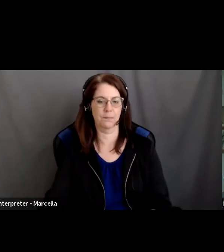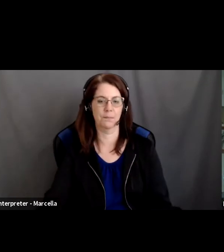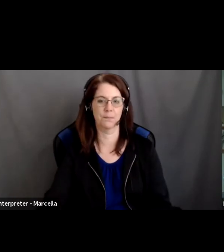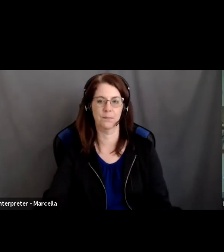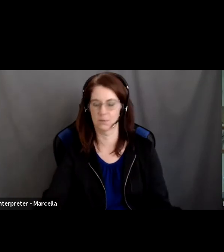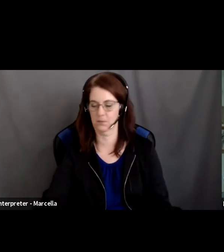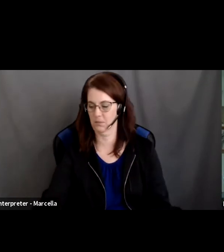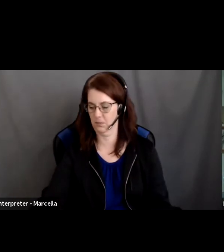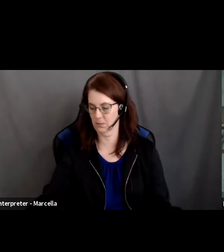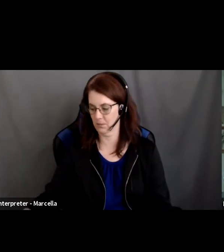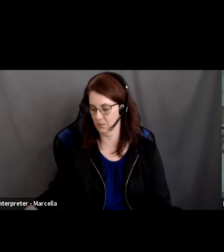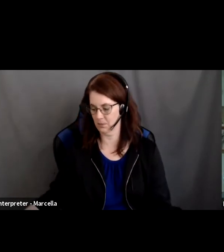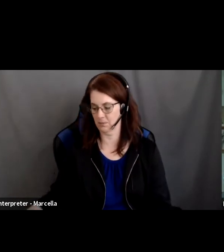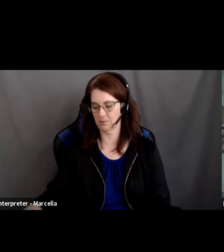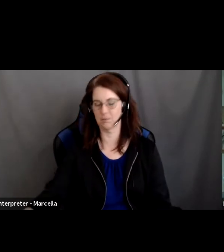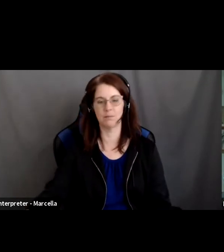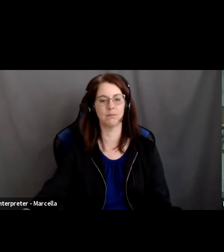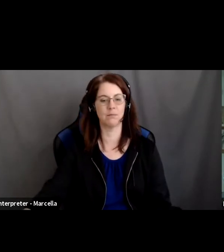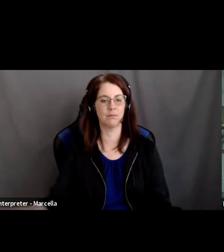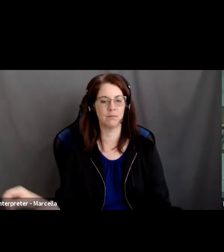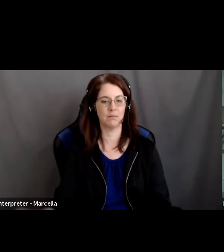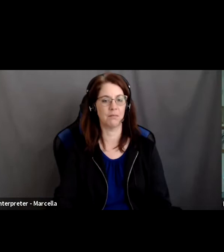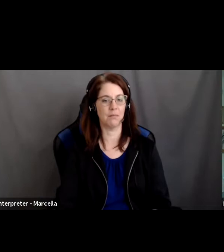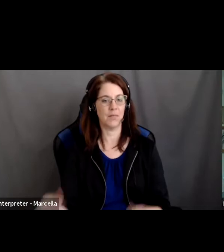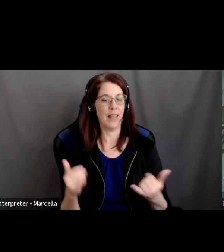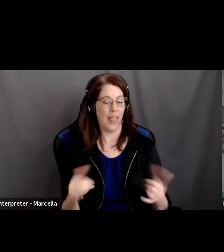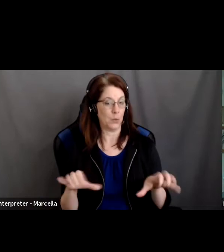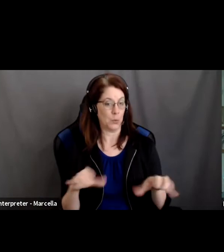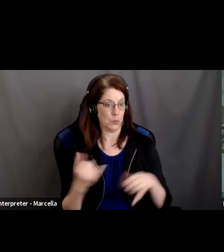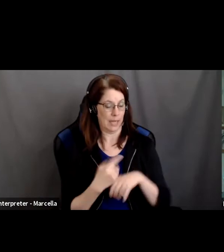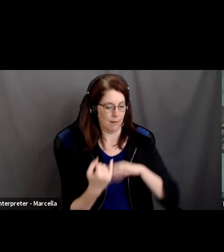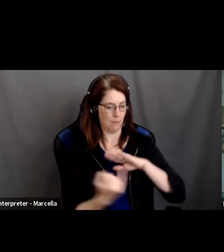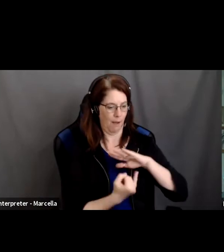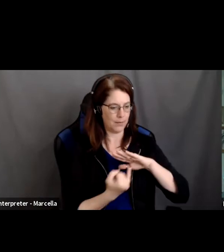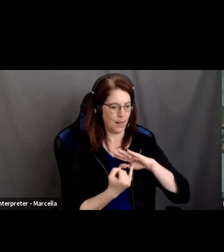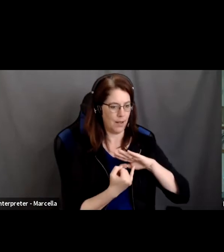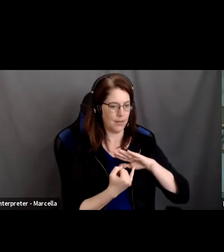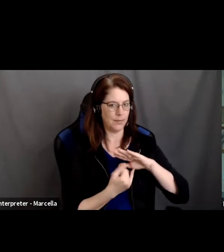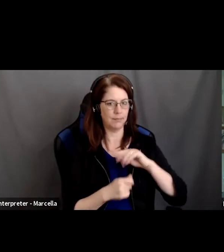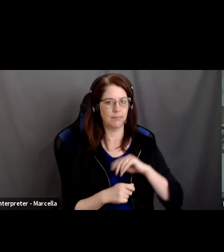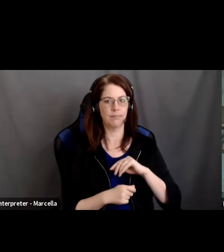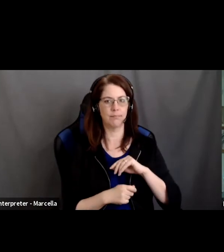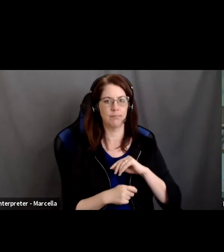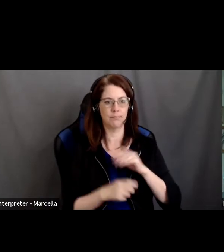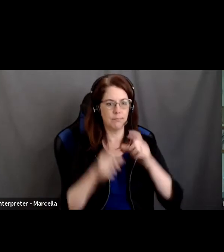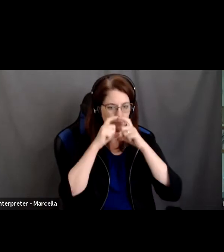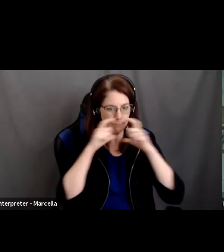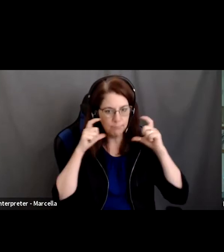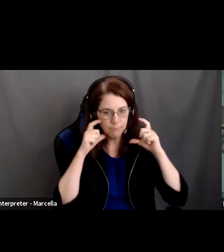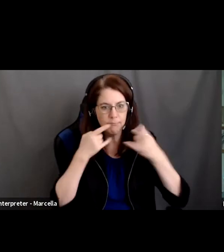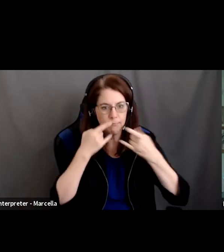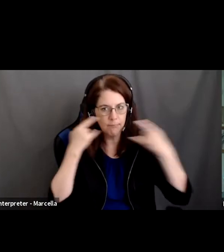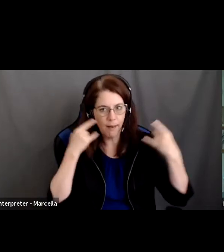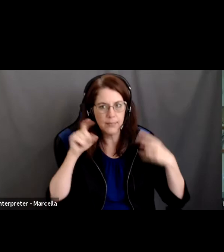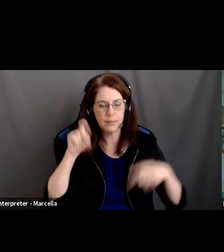And that's pretty much what we do today. We say we need to isolate, we need to wear masks, we need to